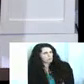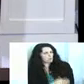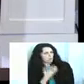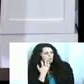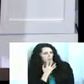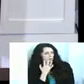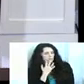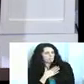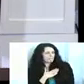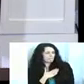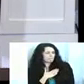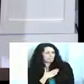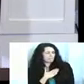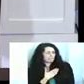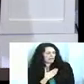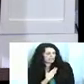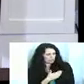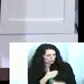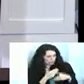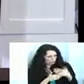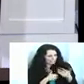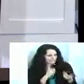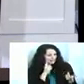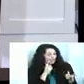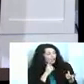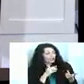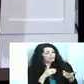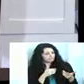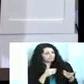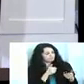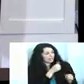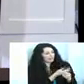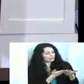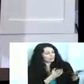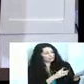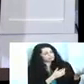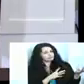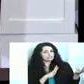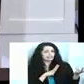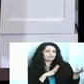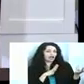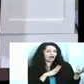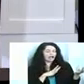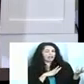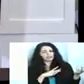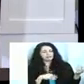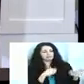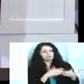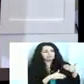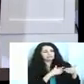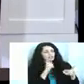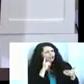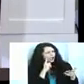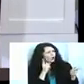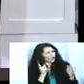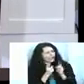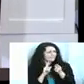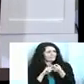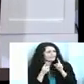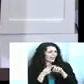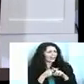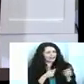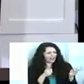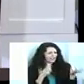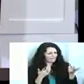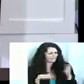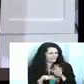me. She thought everything was going just fine up until that point. She thought she'd got a friend. She thought that